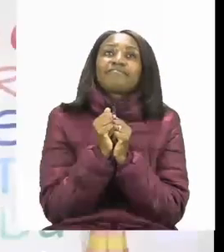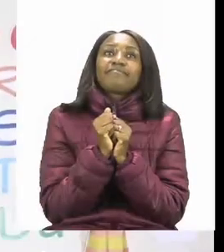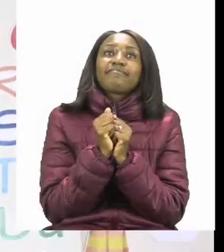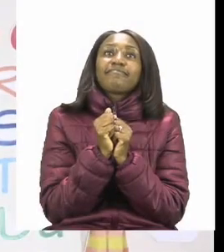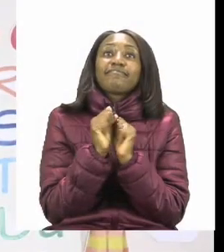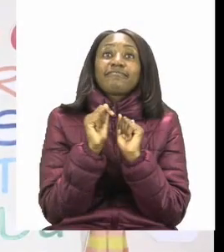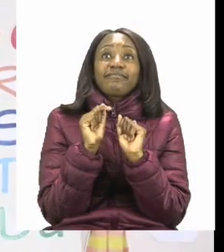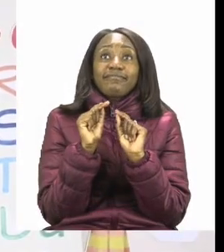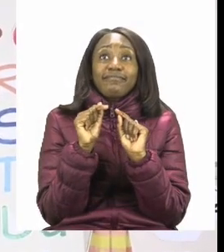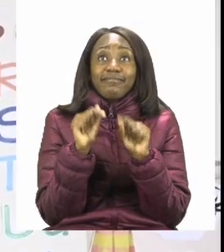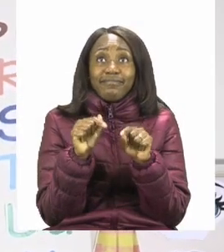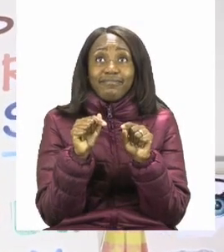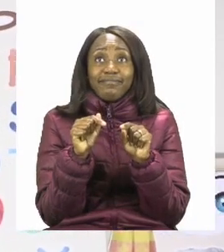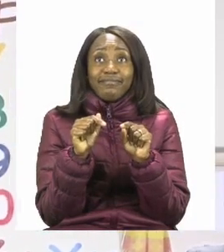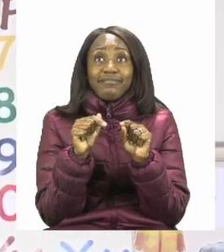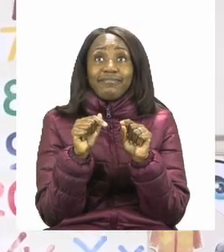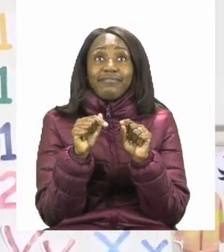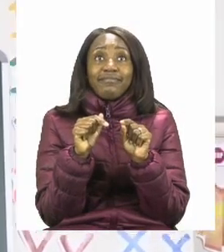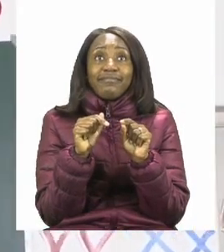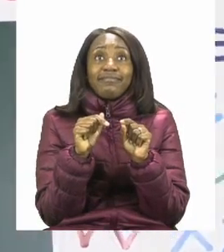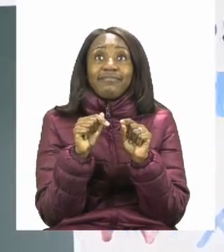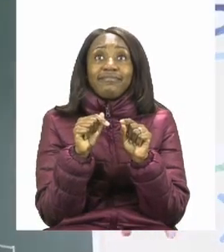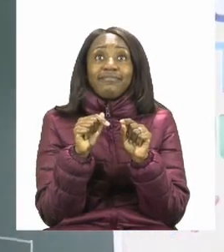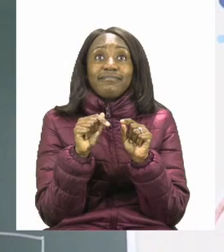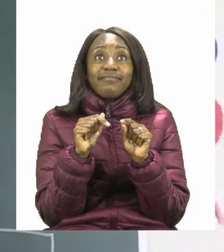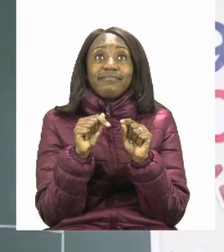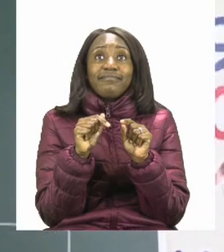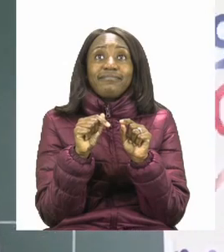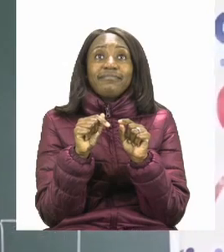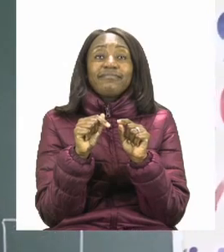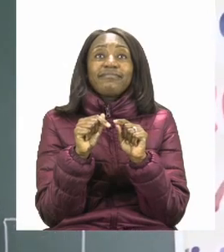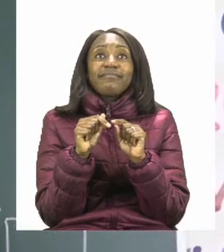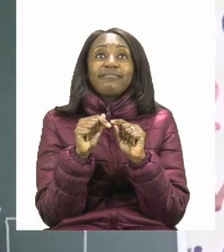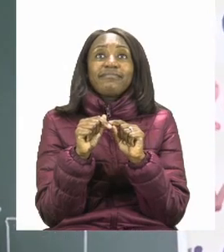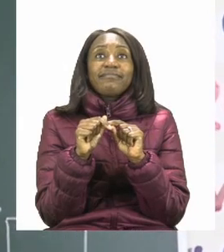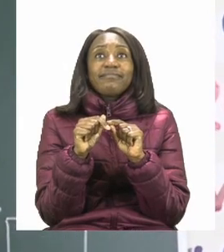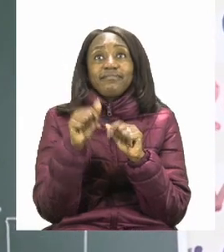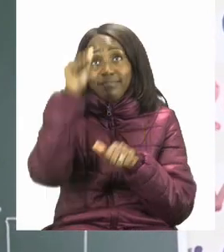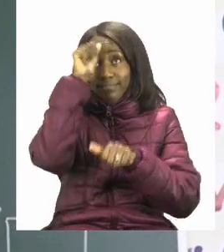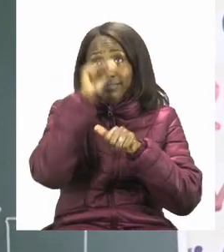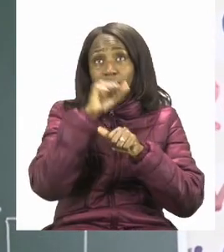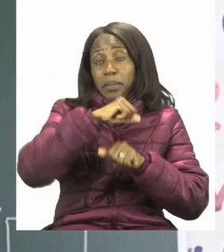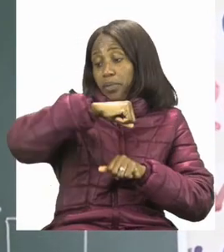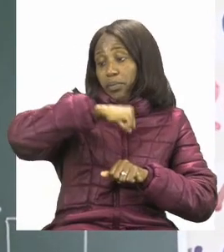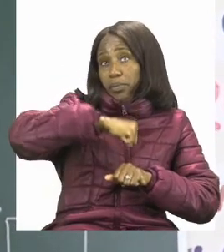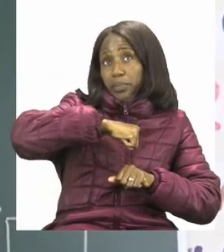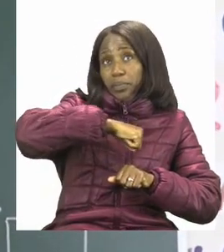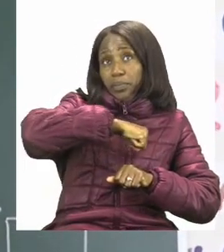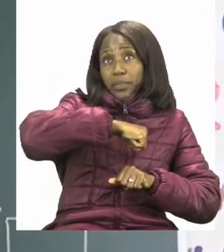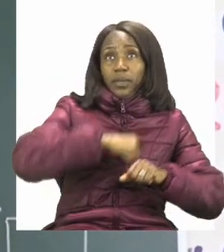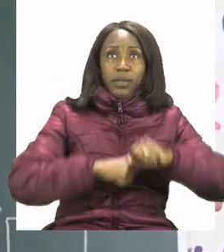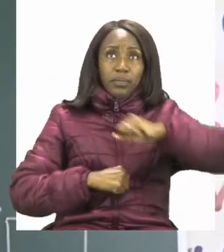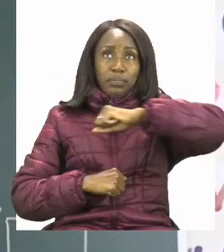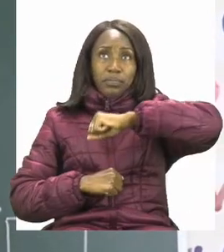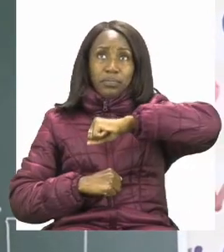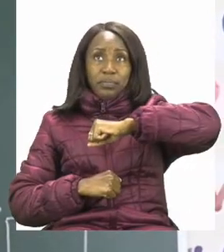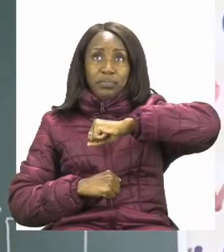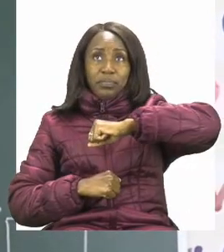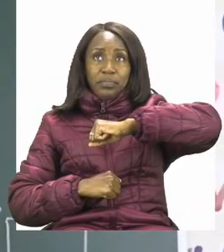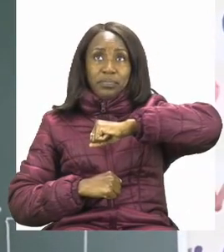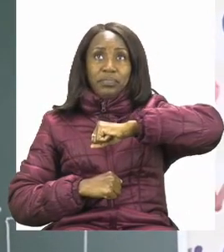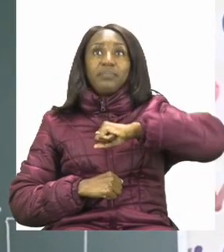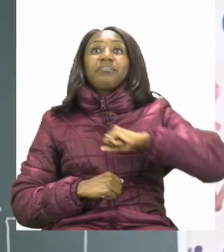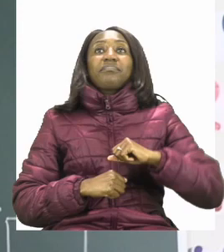Now, the one that we're going to do with A, we need to first remember our signs. So we said that if it